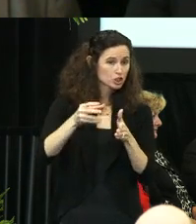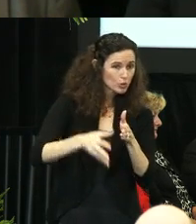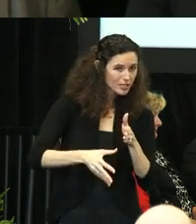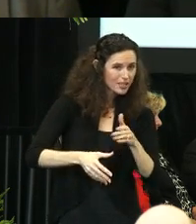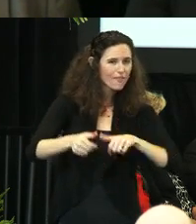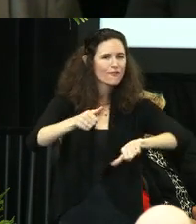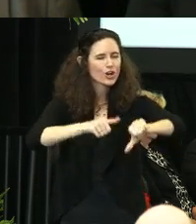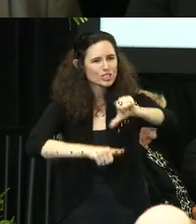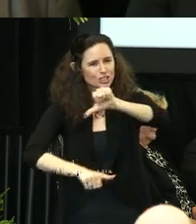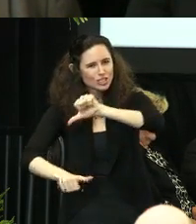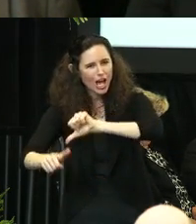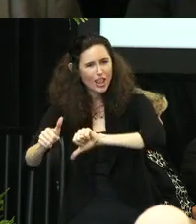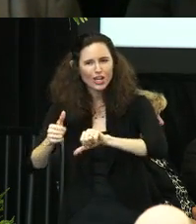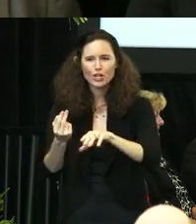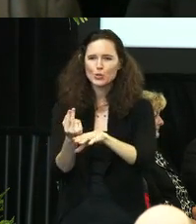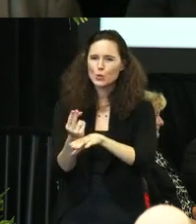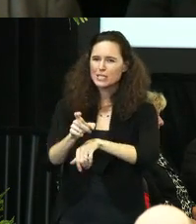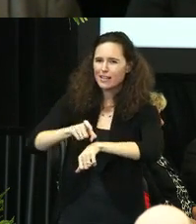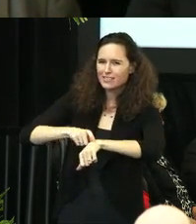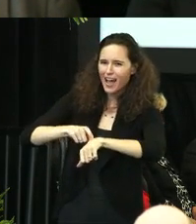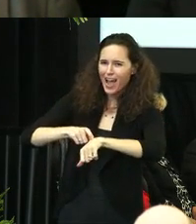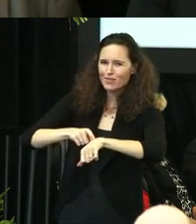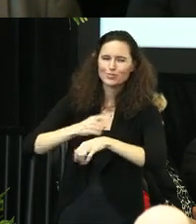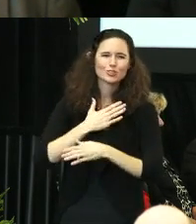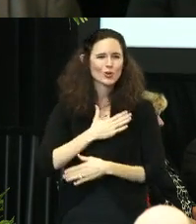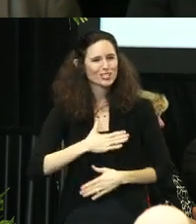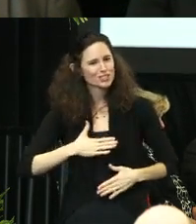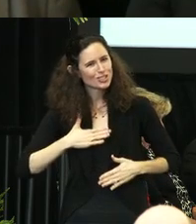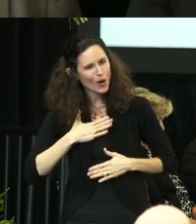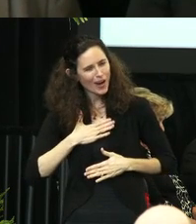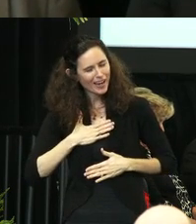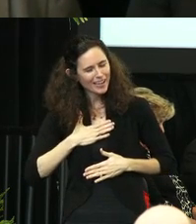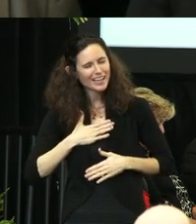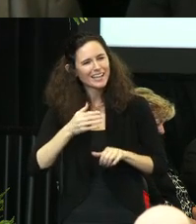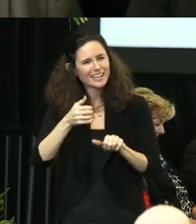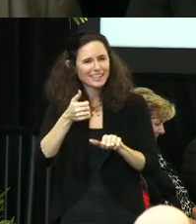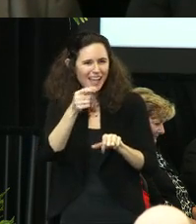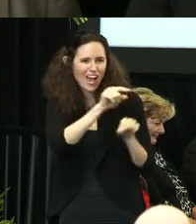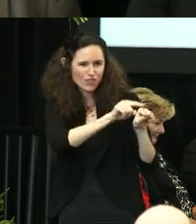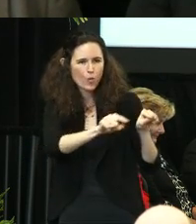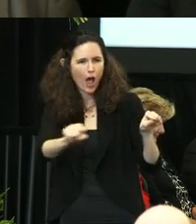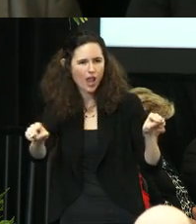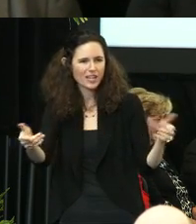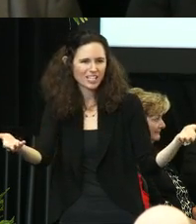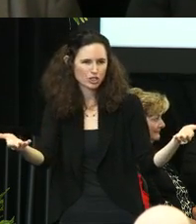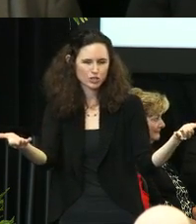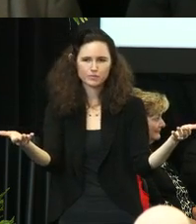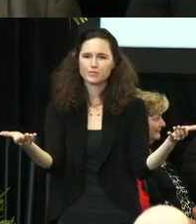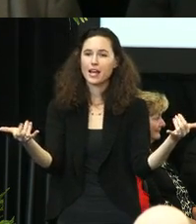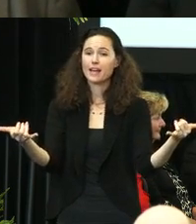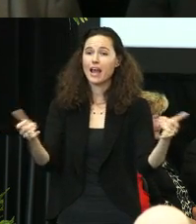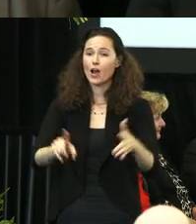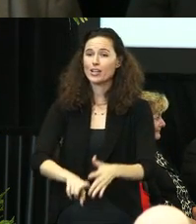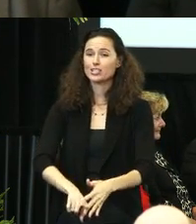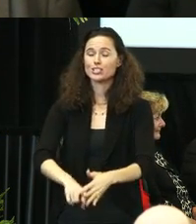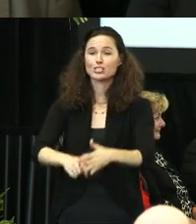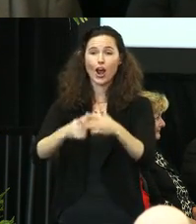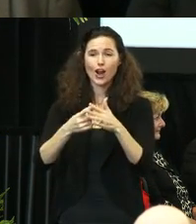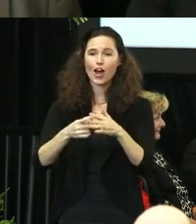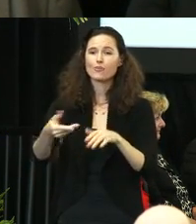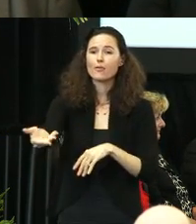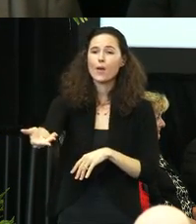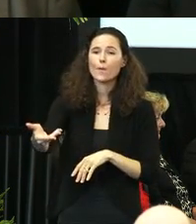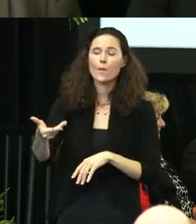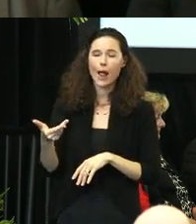for taking time to enjoy each other today. I also get to kick us off officially by